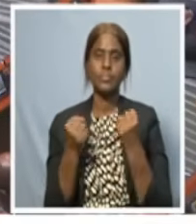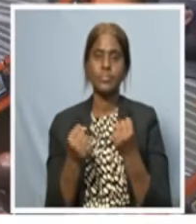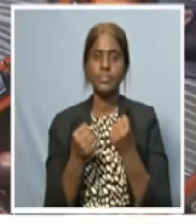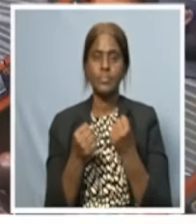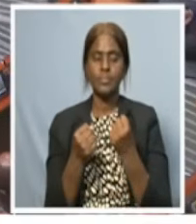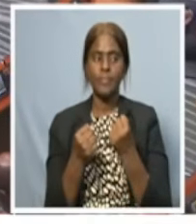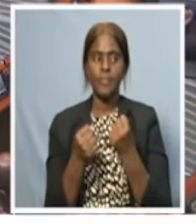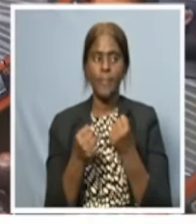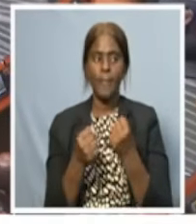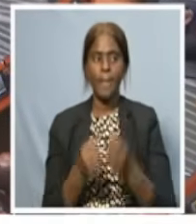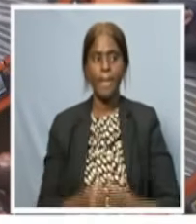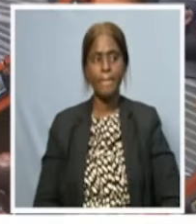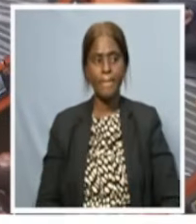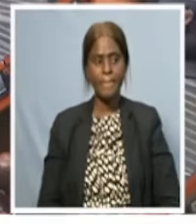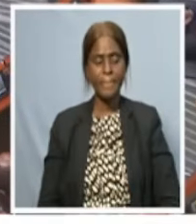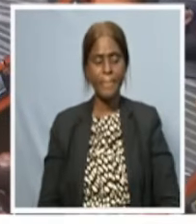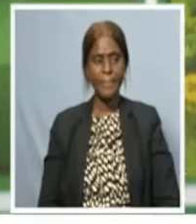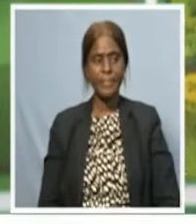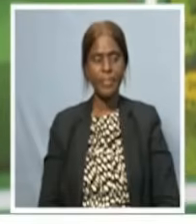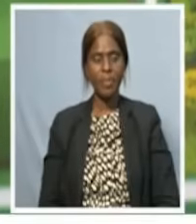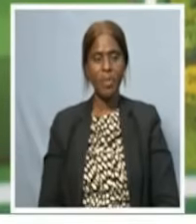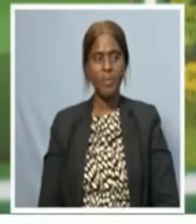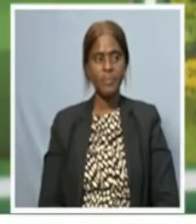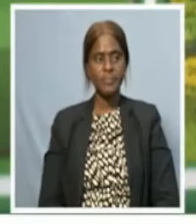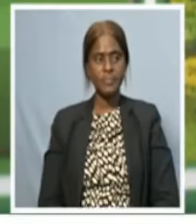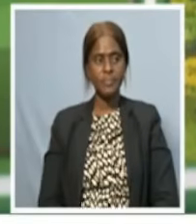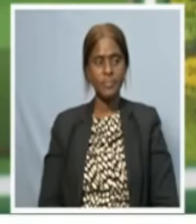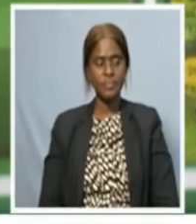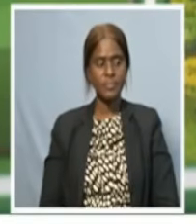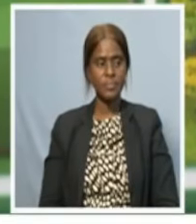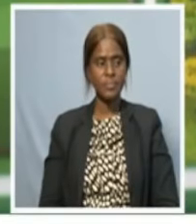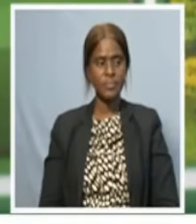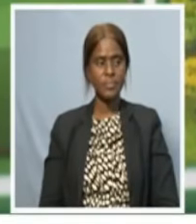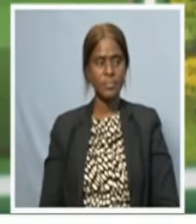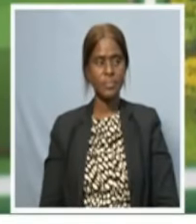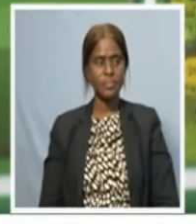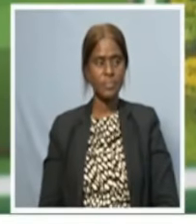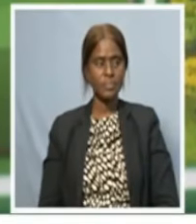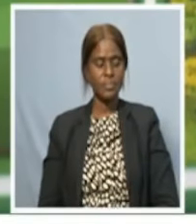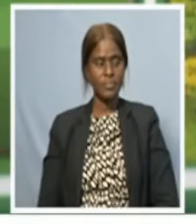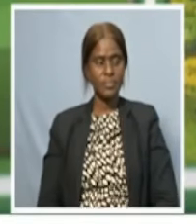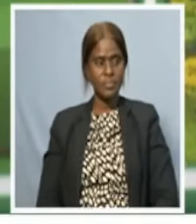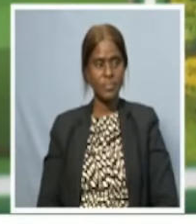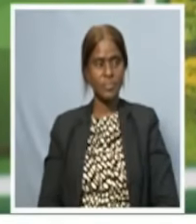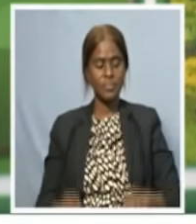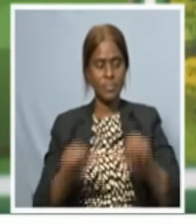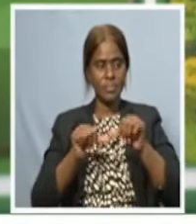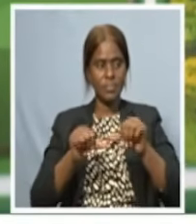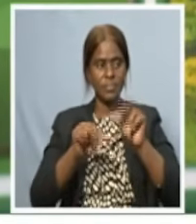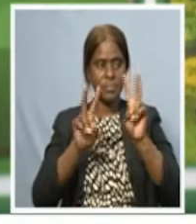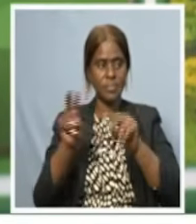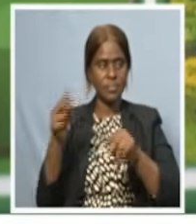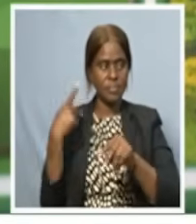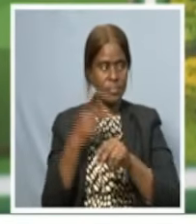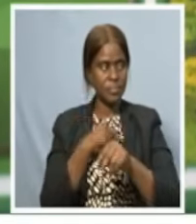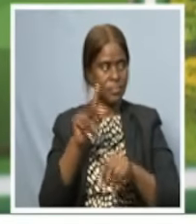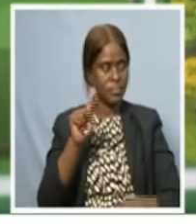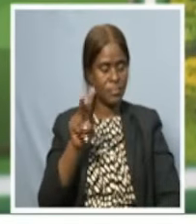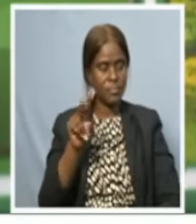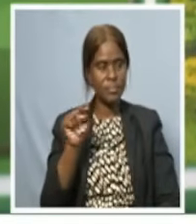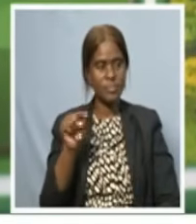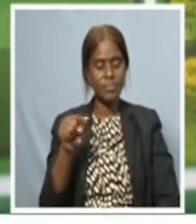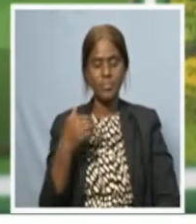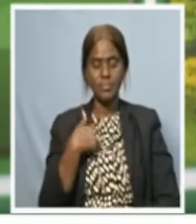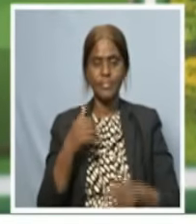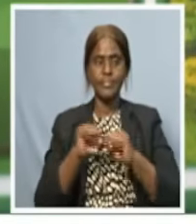break. Thank you very much for still watching Parliament TV, the station that is dedicated to bringing Parliament closer to you. The